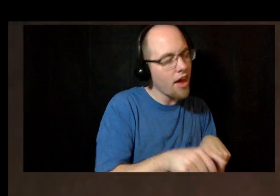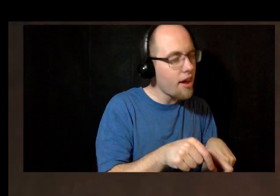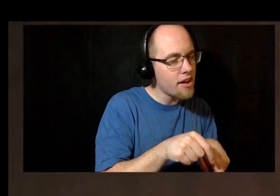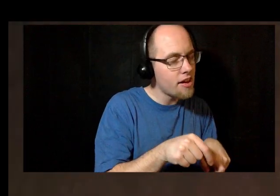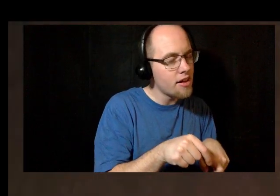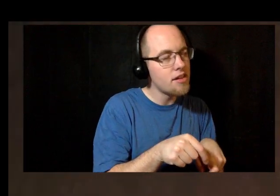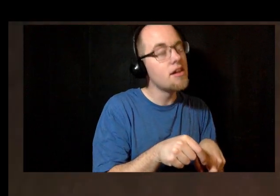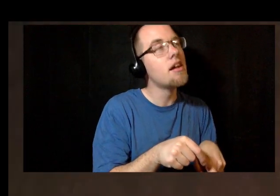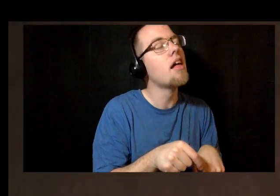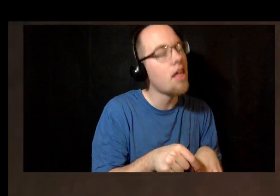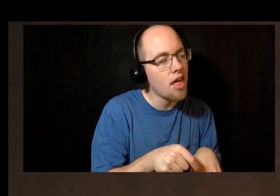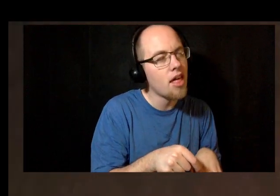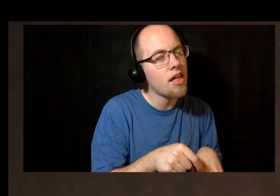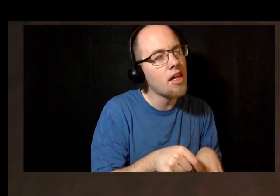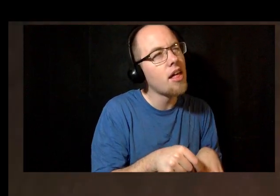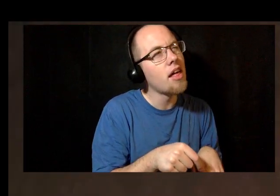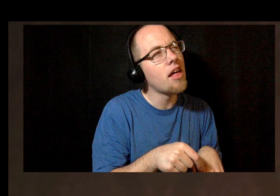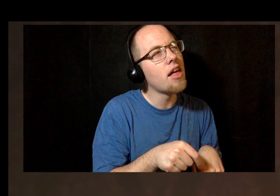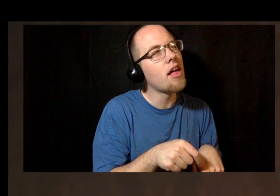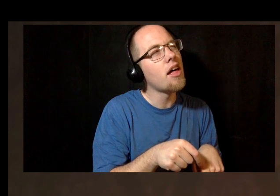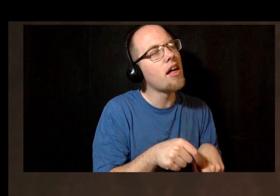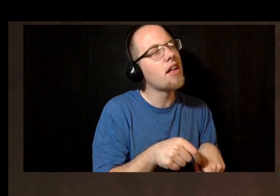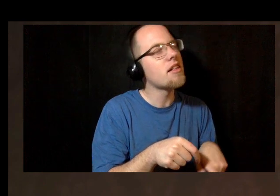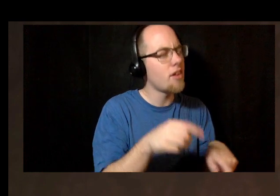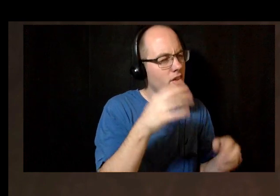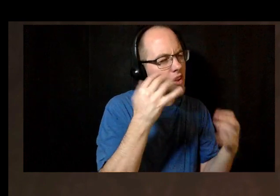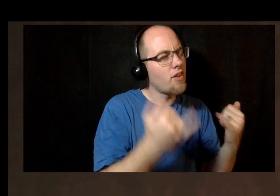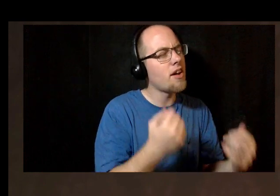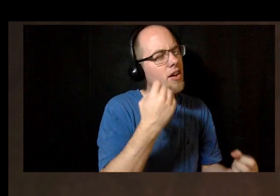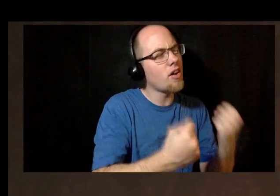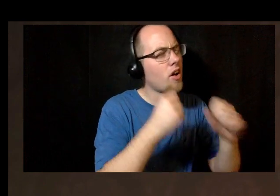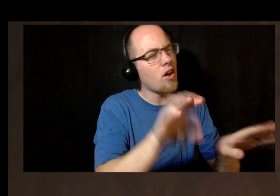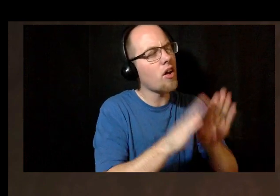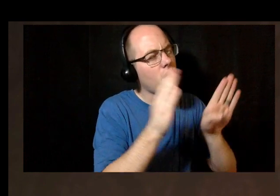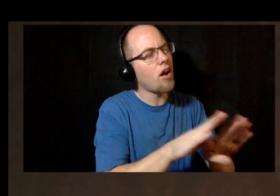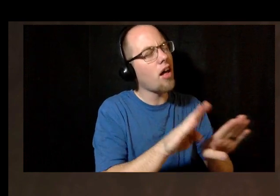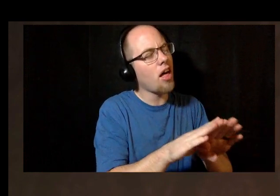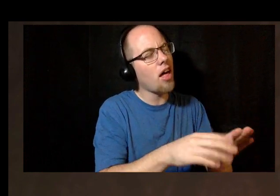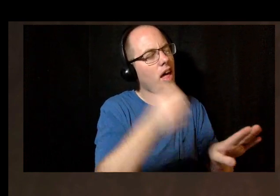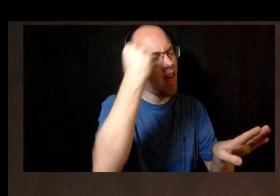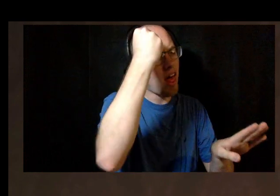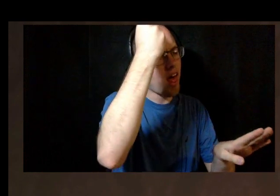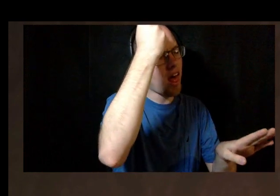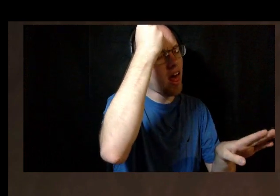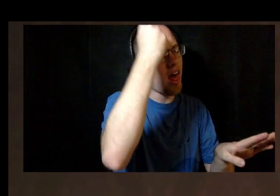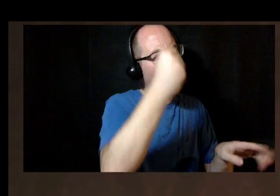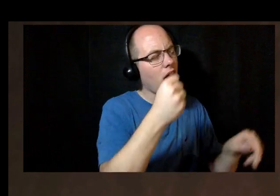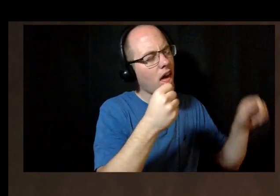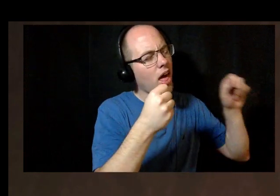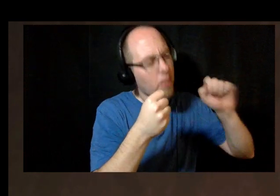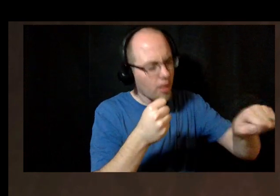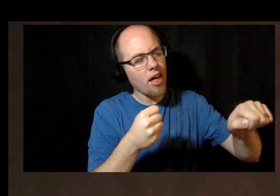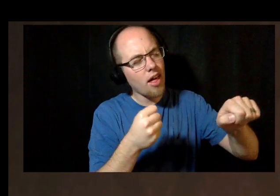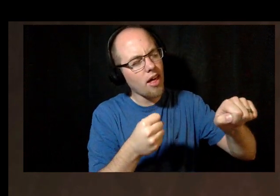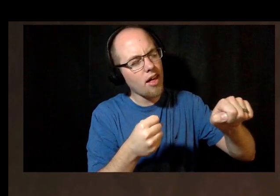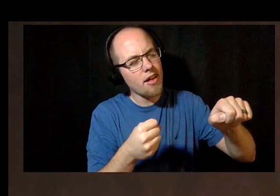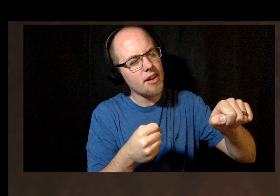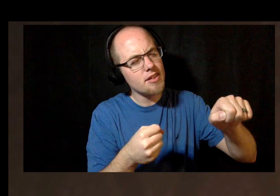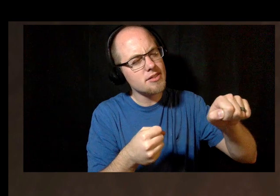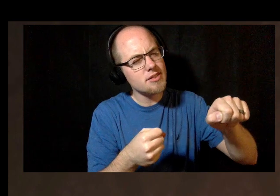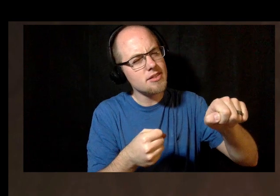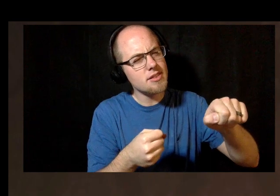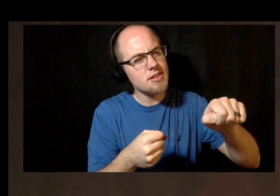now I have to open my car door. Oh, God damn you. God damn you. Click.